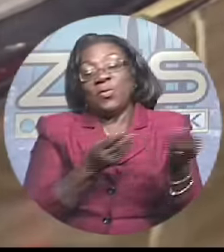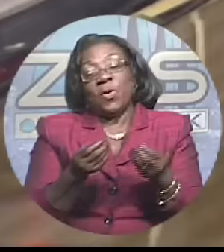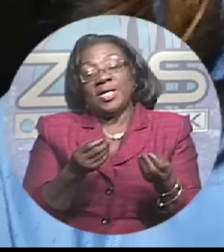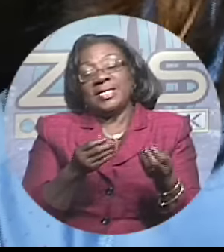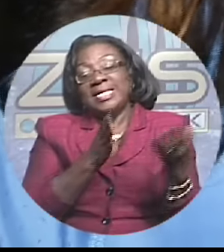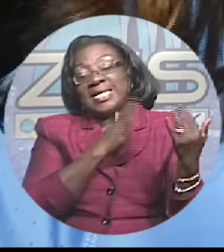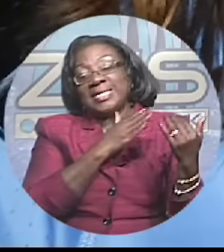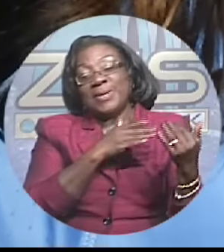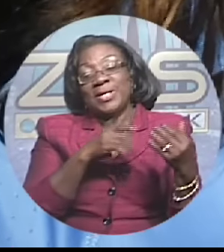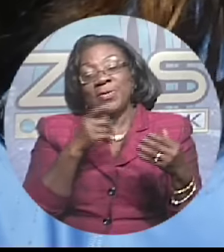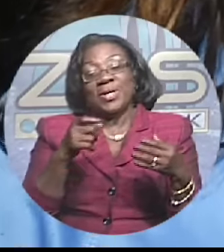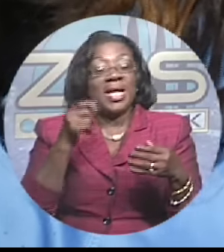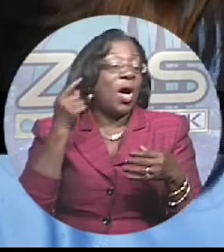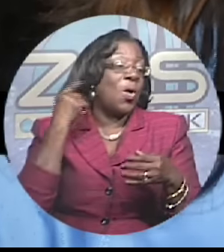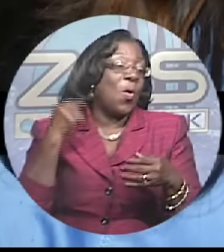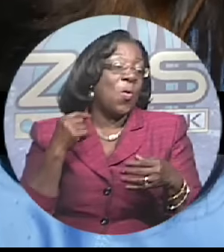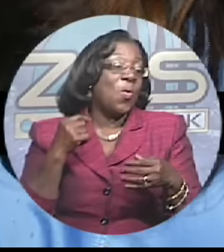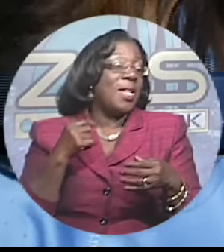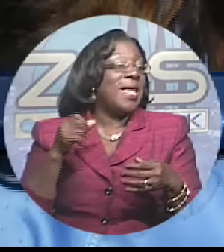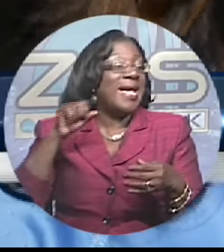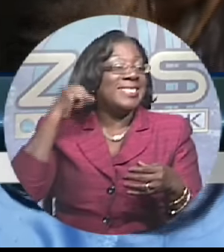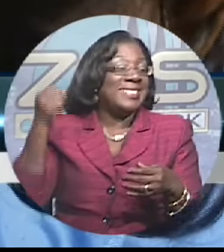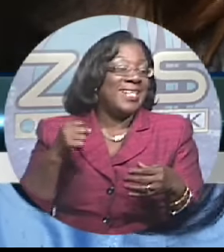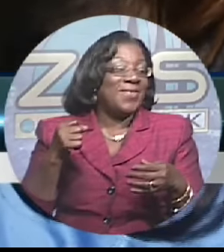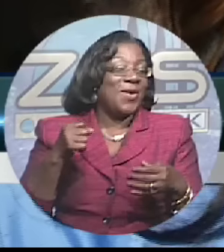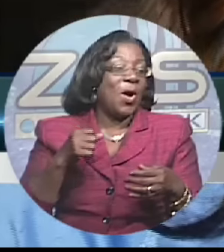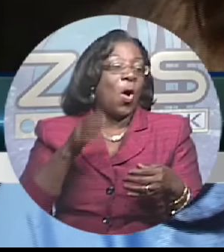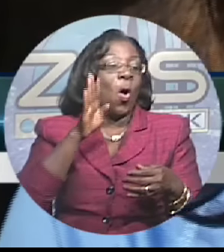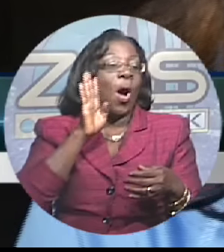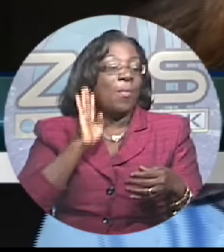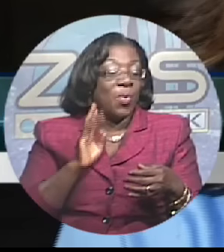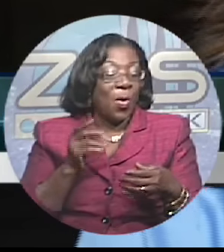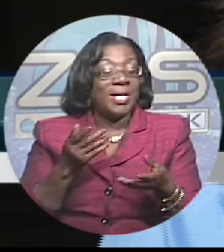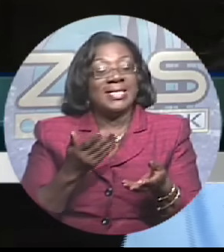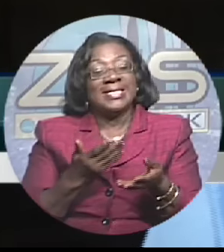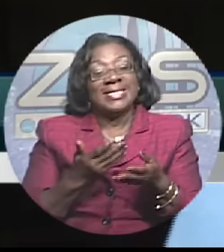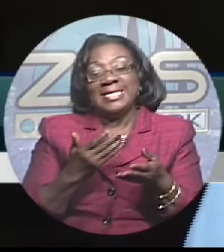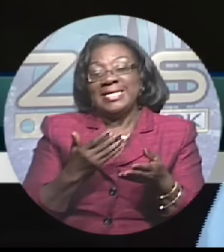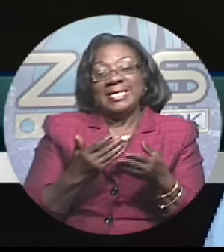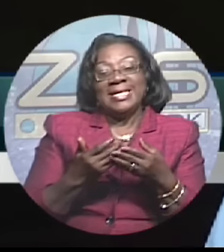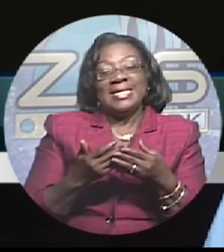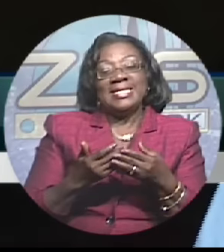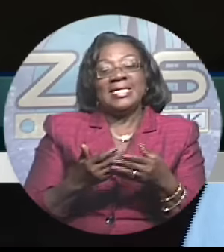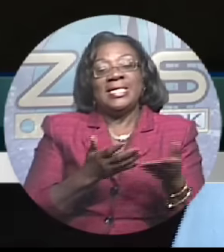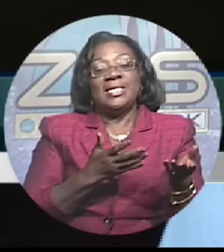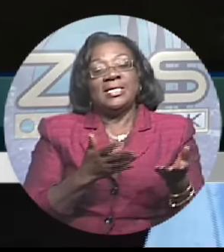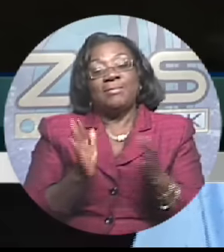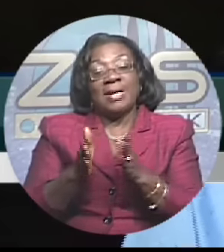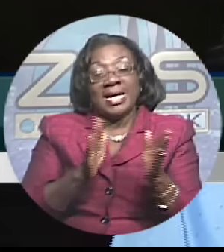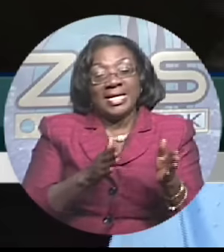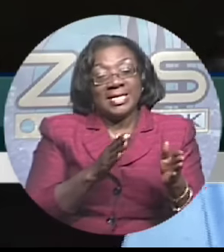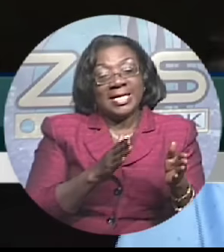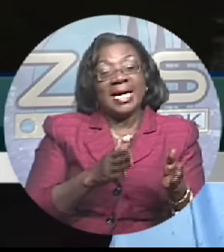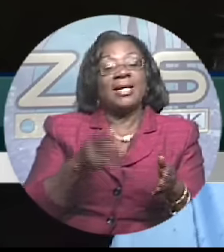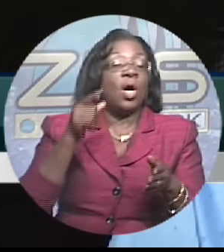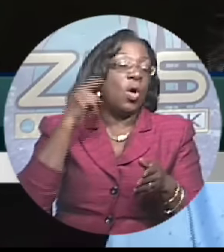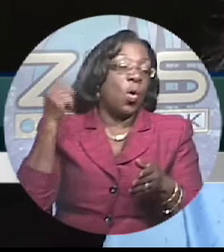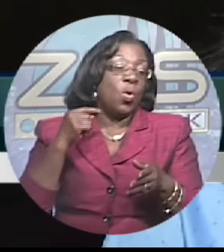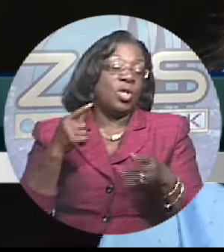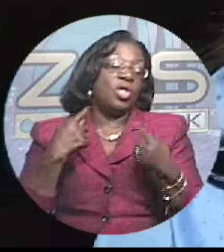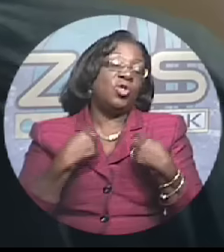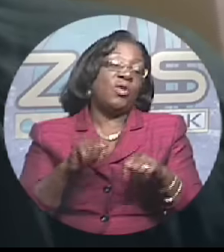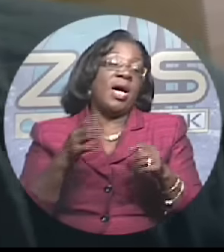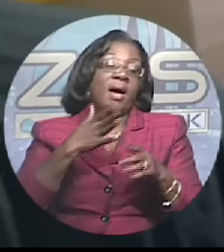ribbon? You know what? I'm going with the intention of getting a gold, okay? But I'm going to try my